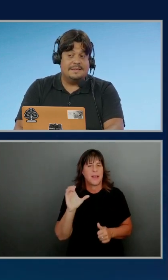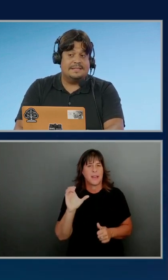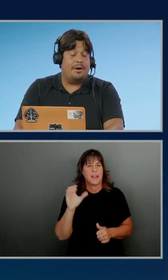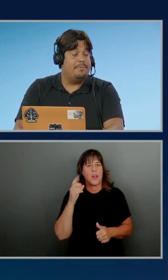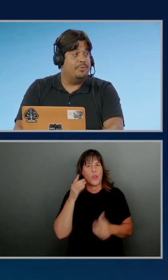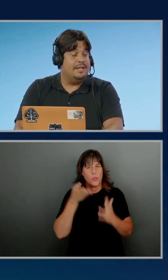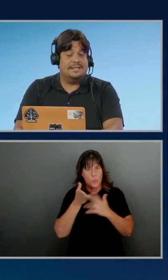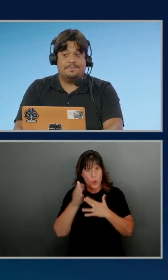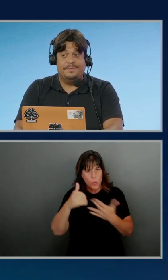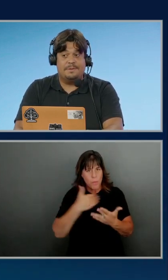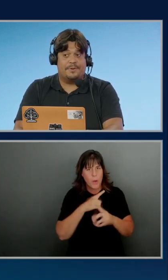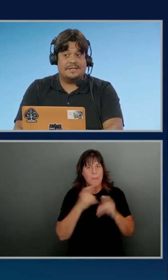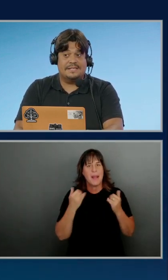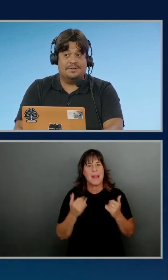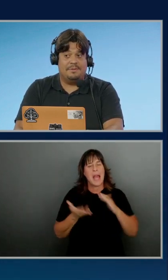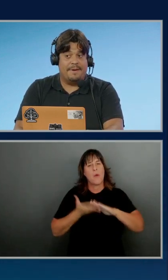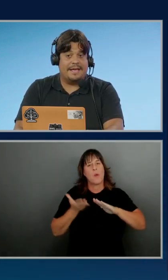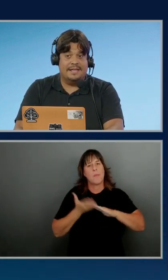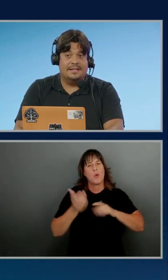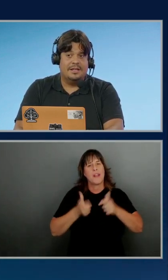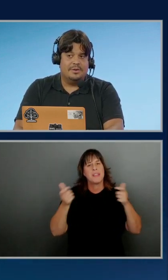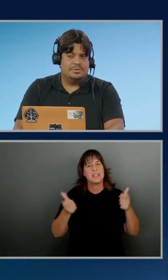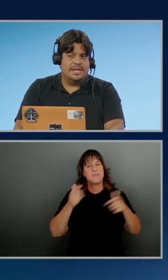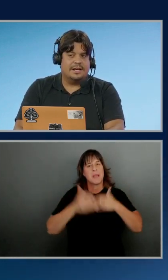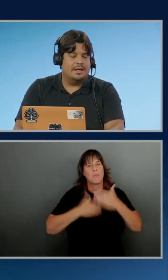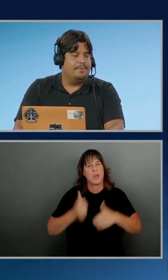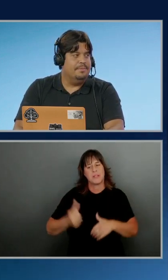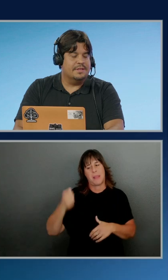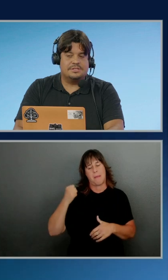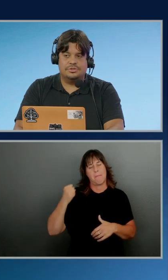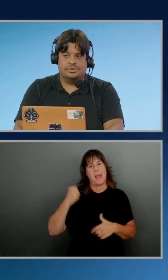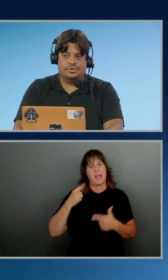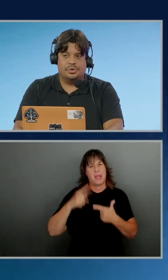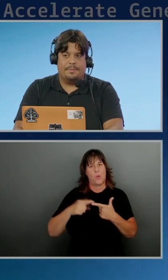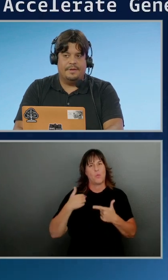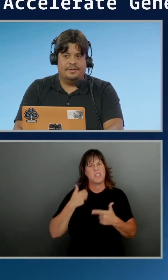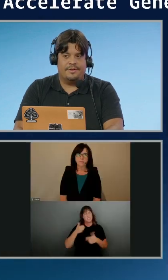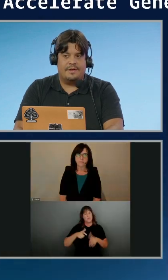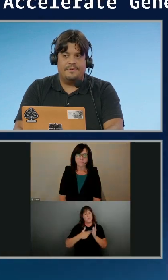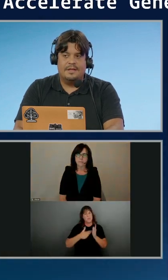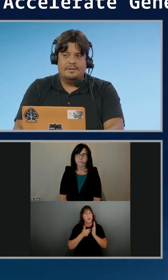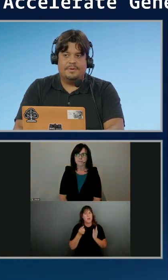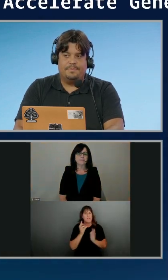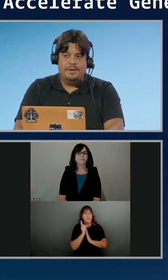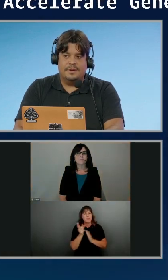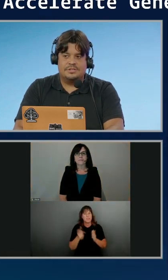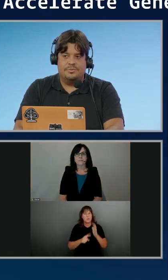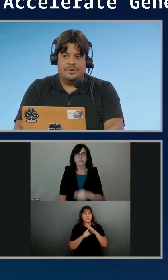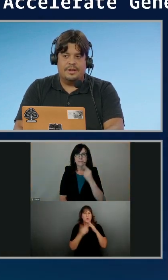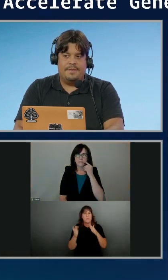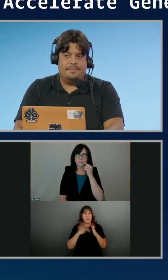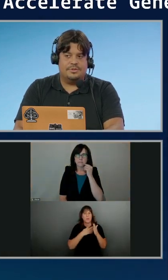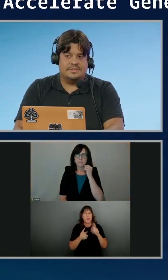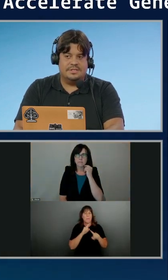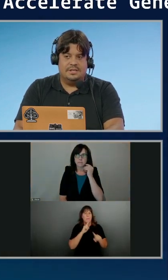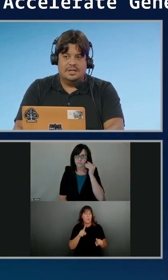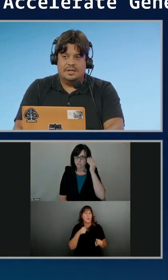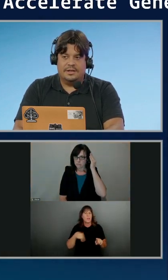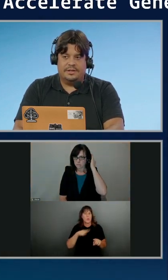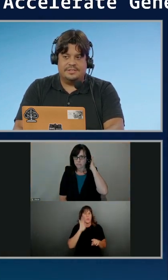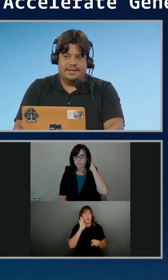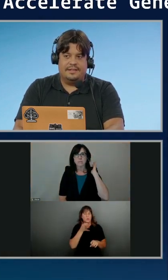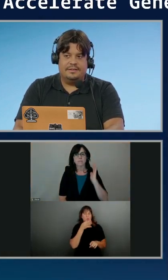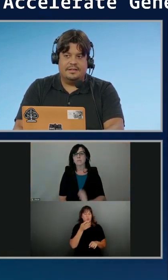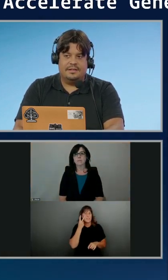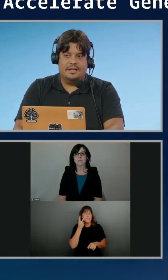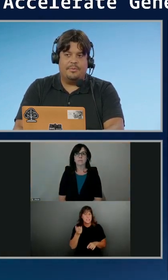But since now I'm running this big process on the back end, will take a couple minutes to show up here in the graph. But pretty much soon we're going to be able to see,